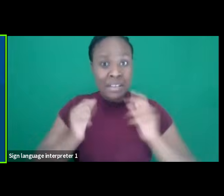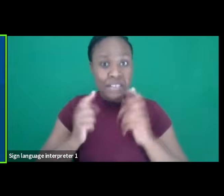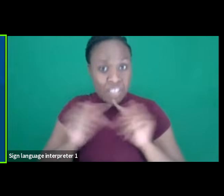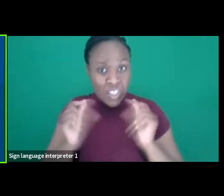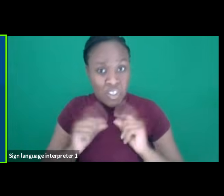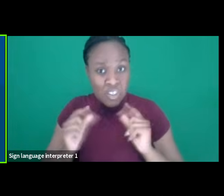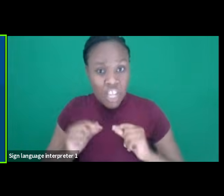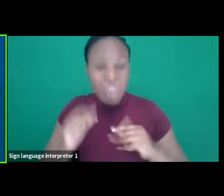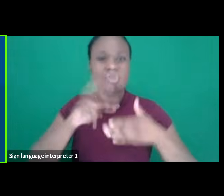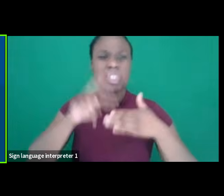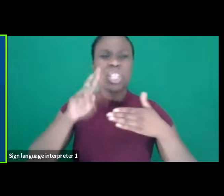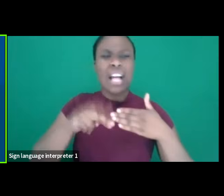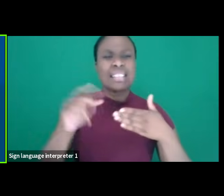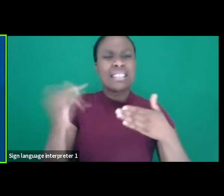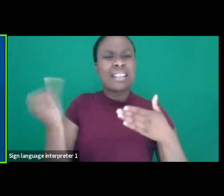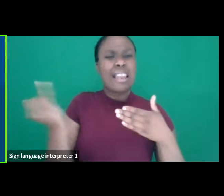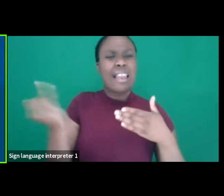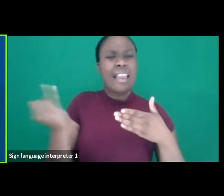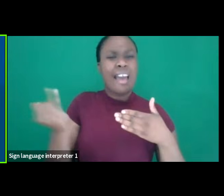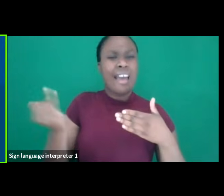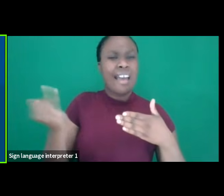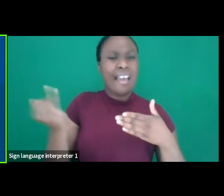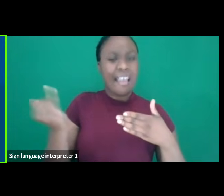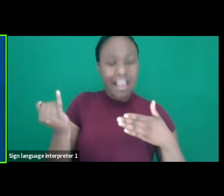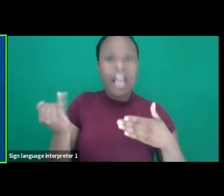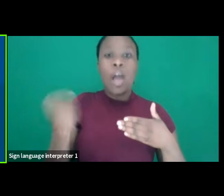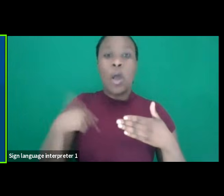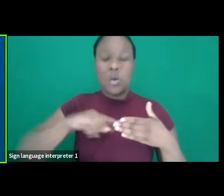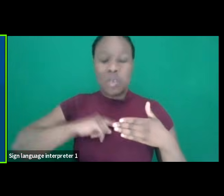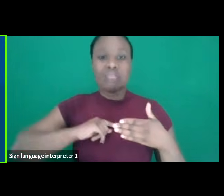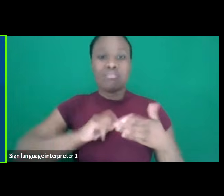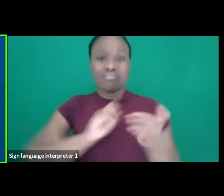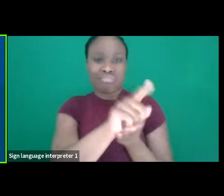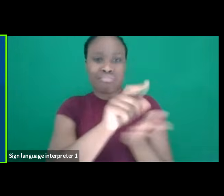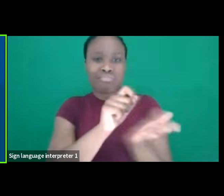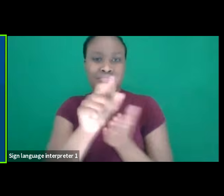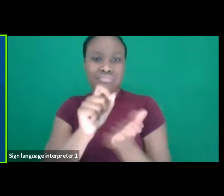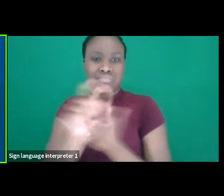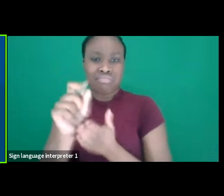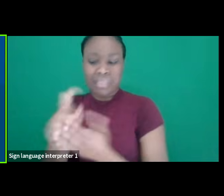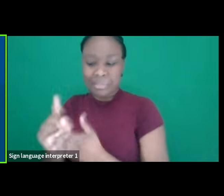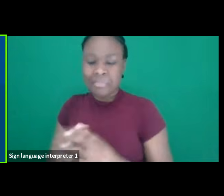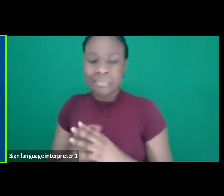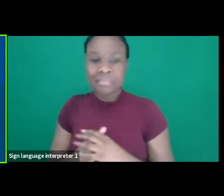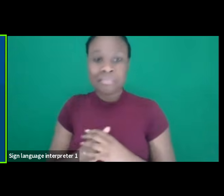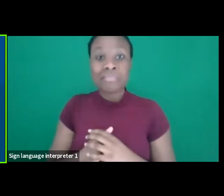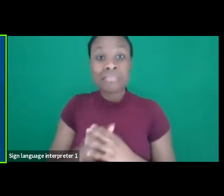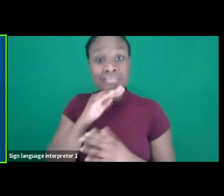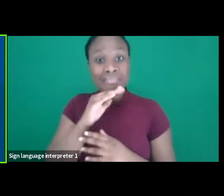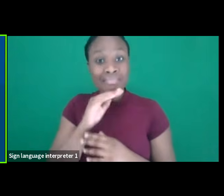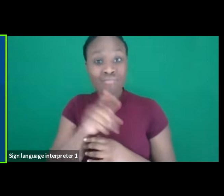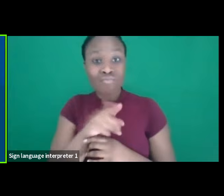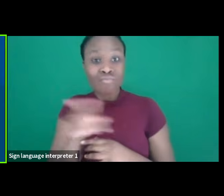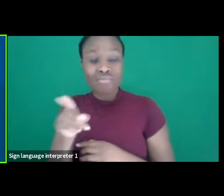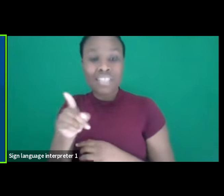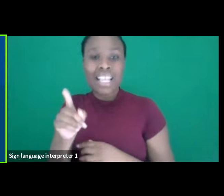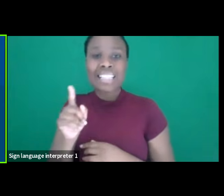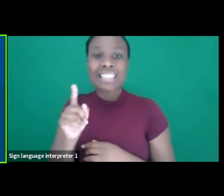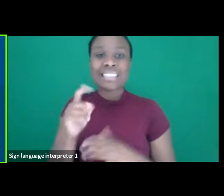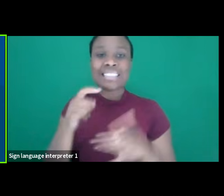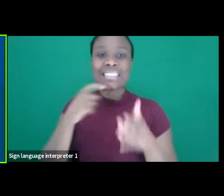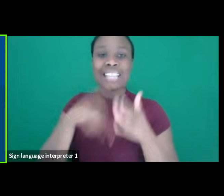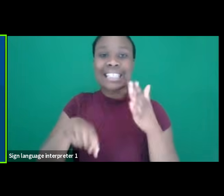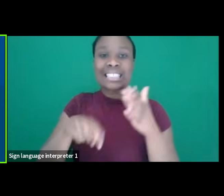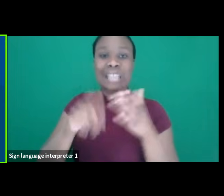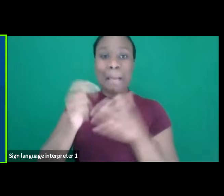of using the third party that we have. And on the basis of that, taxpayers are then allowed to either accept